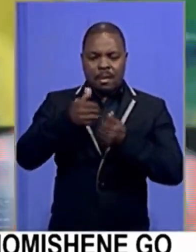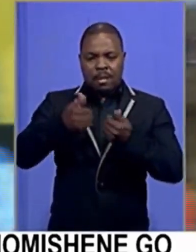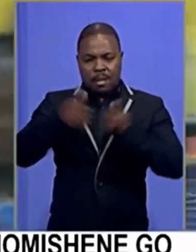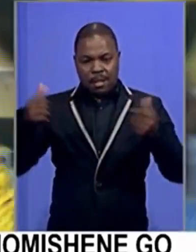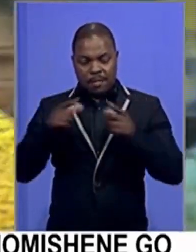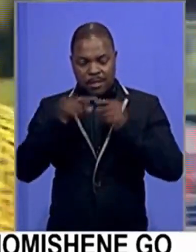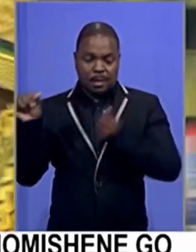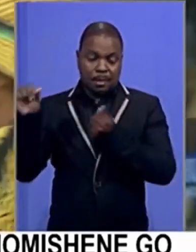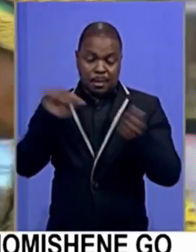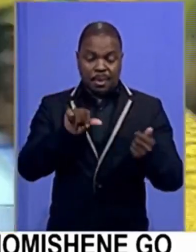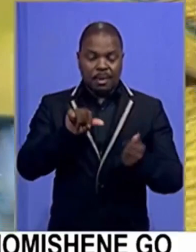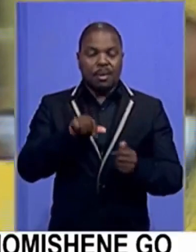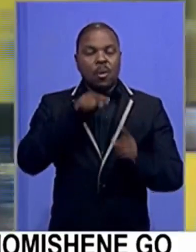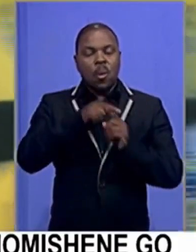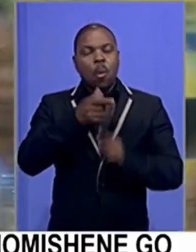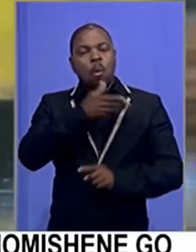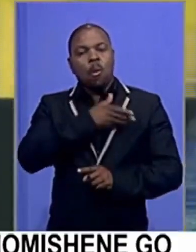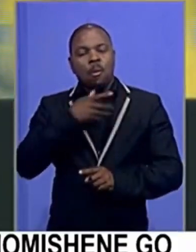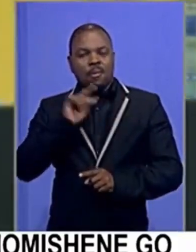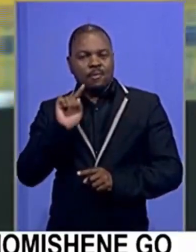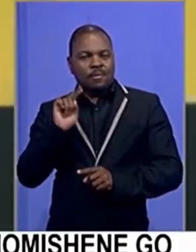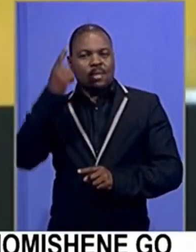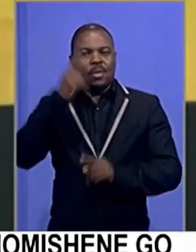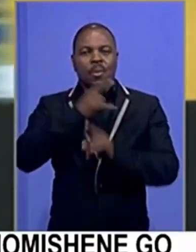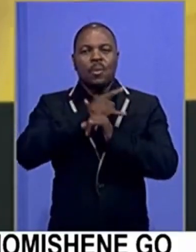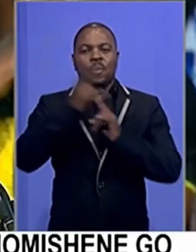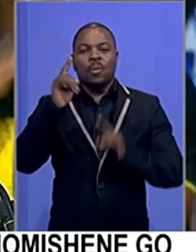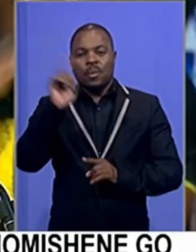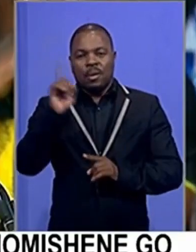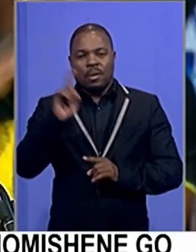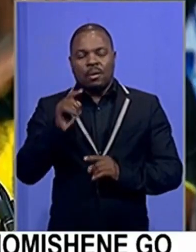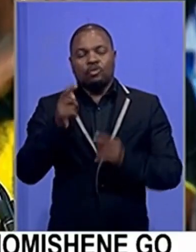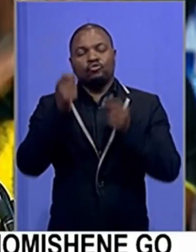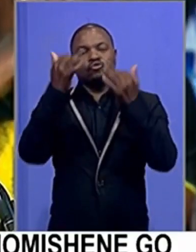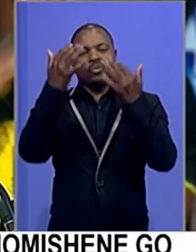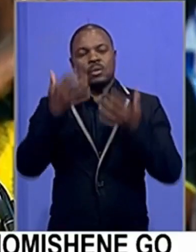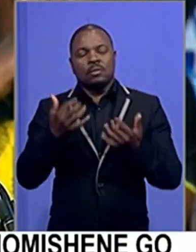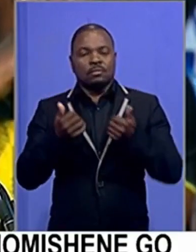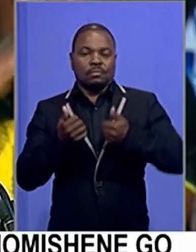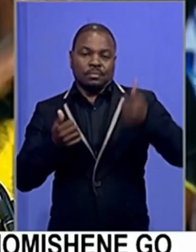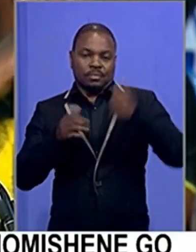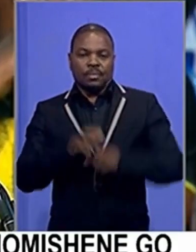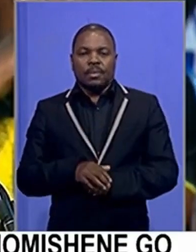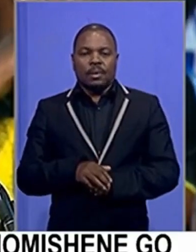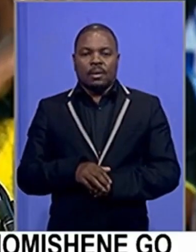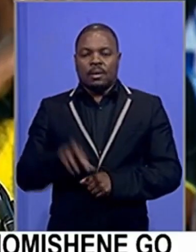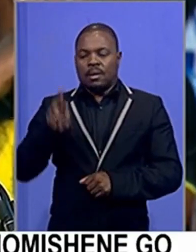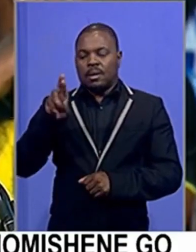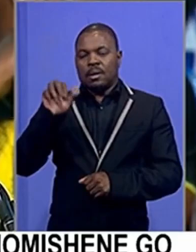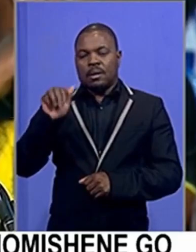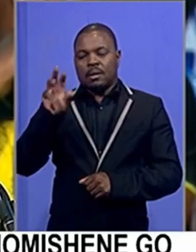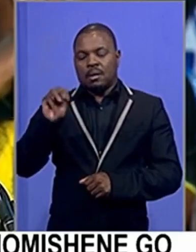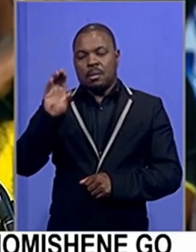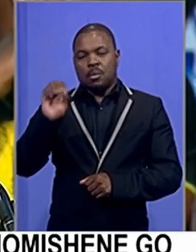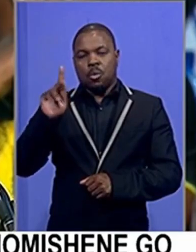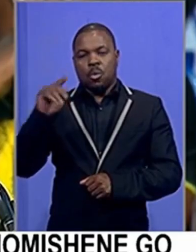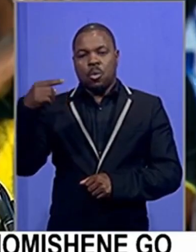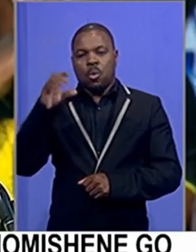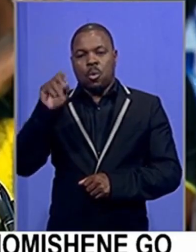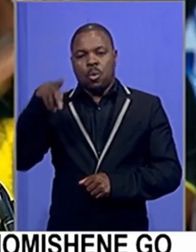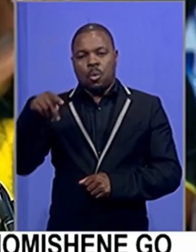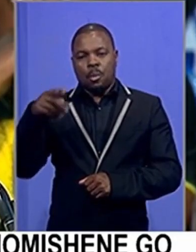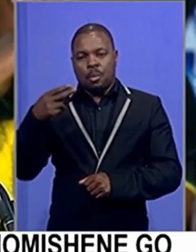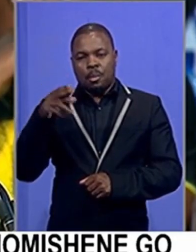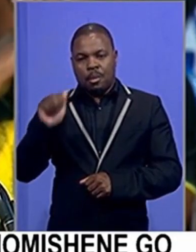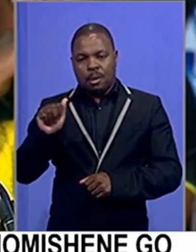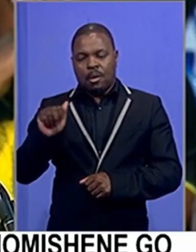tlhophiwa mosadi jaaka motshola matlotlo kakaretso. And for Comrade Ramukhupa Gwen, the